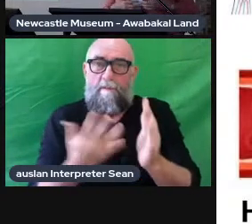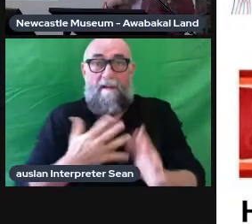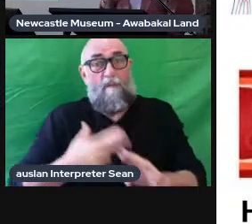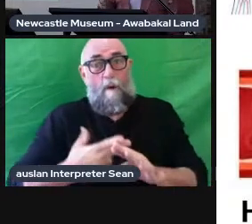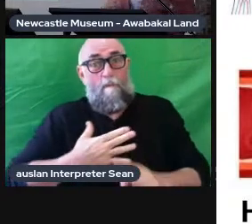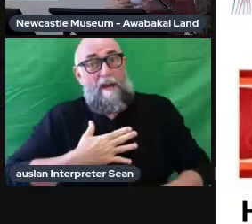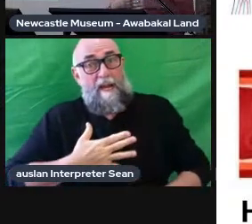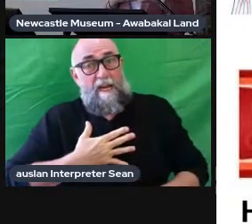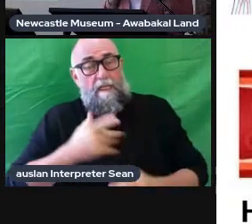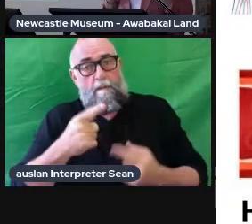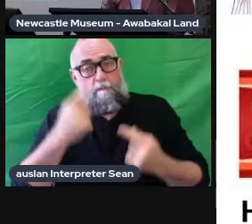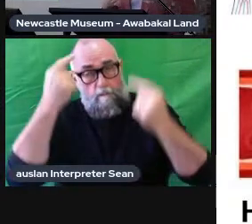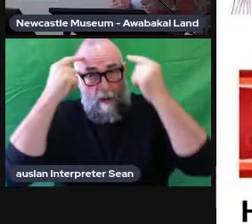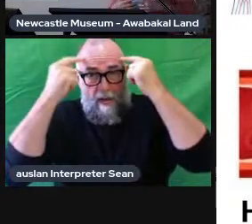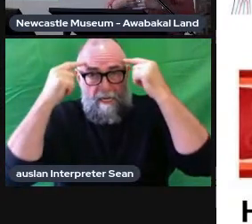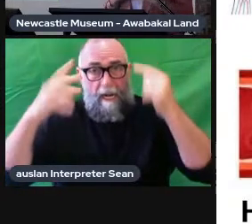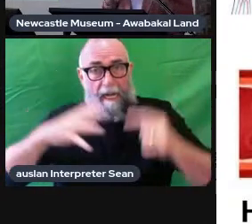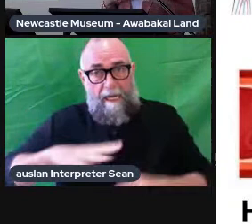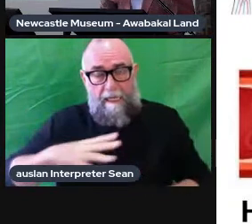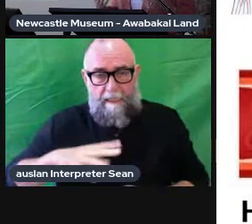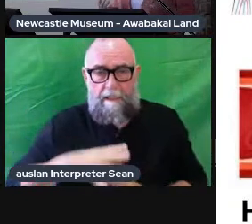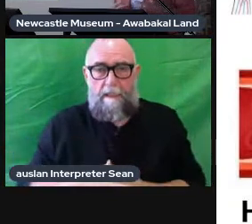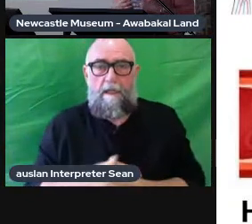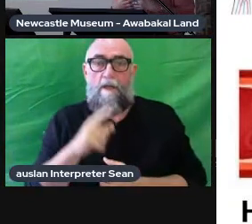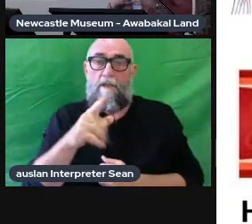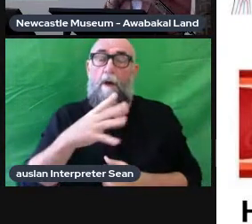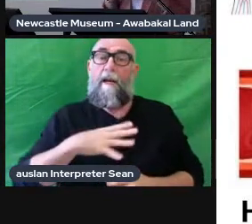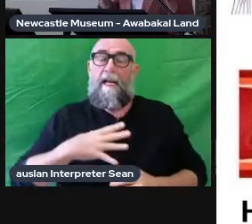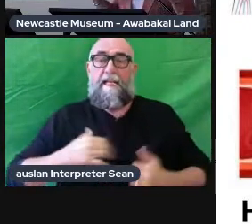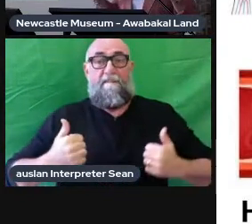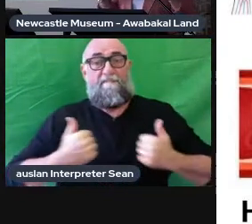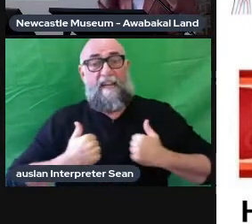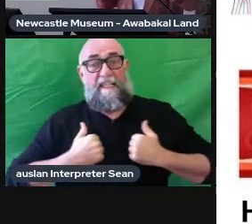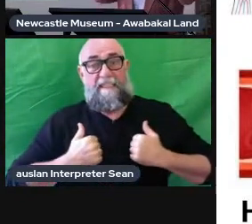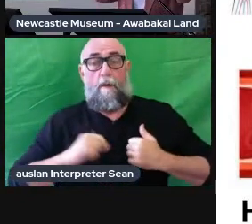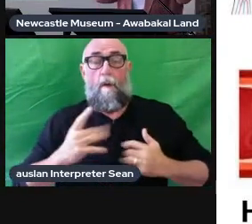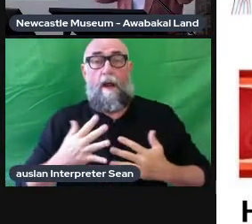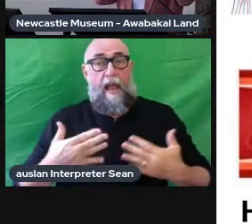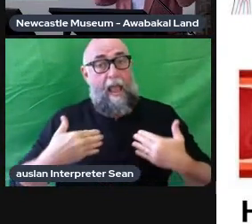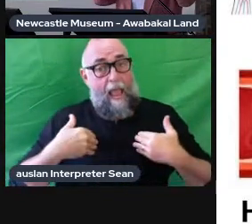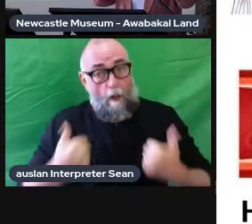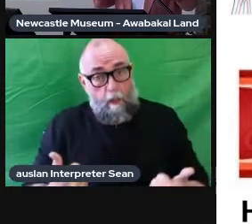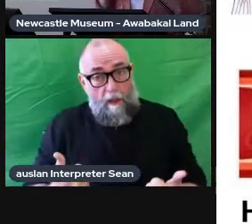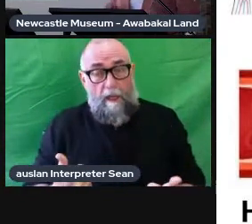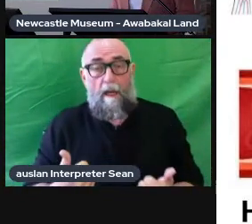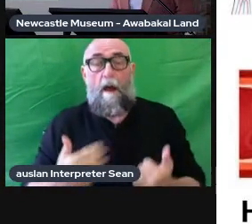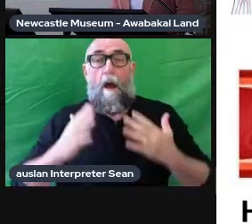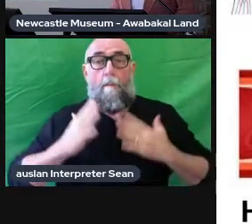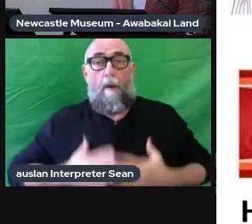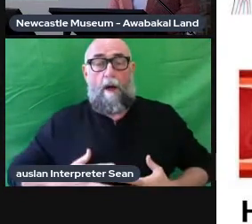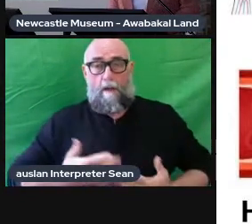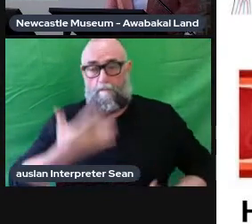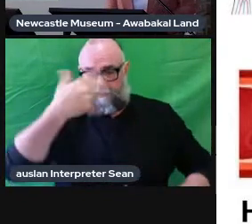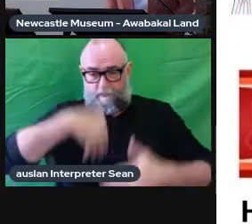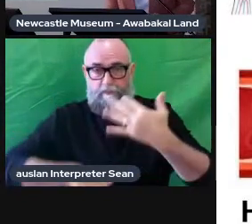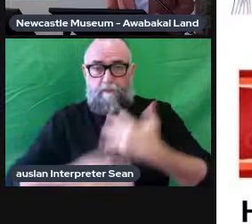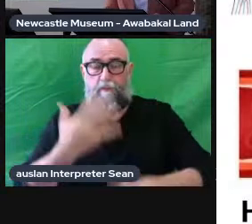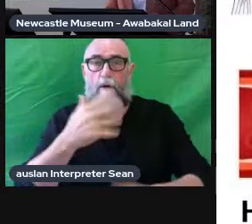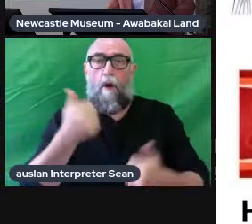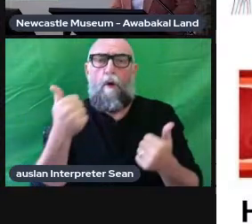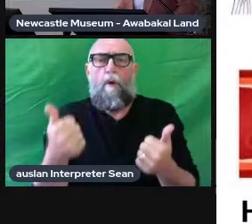healthy and well, really fit to maintain that circulation, fluid blood flow, really flexible and healthy blood